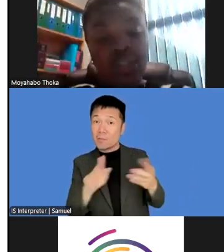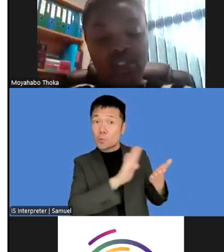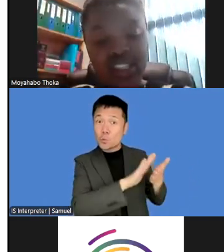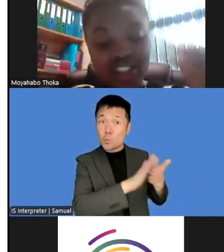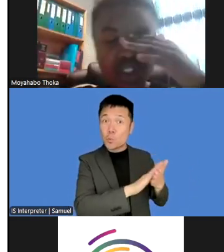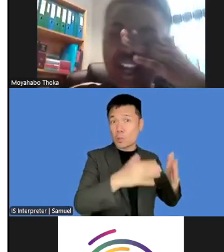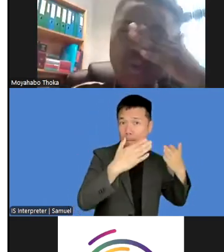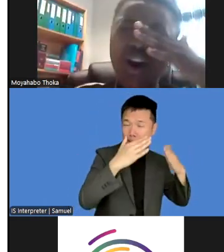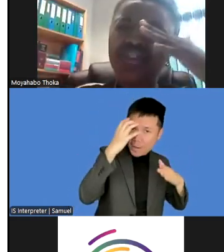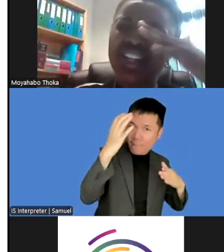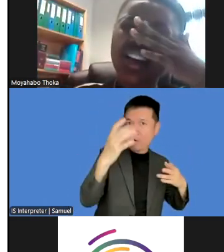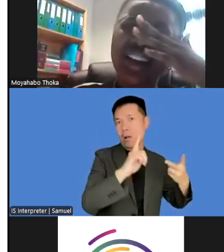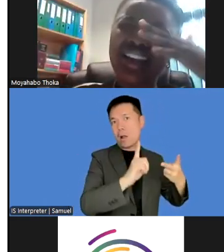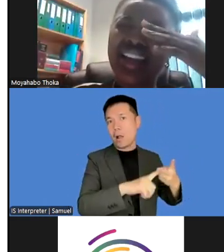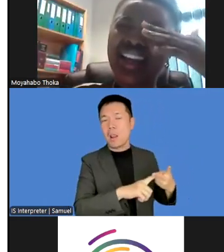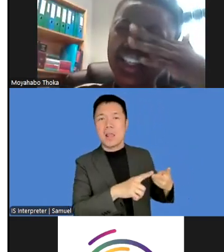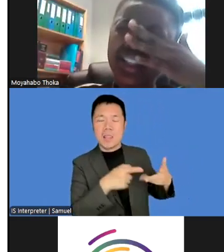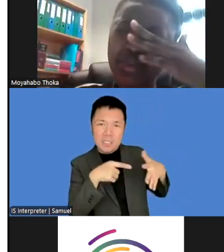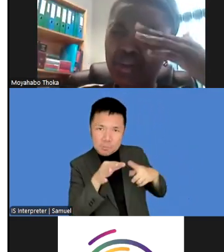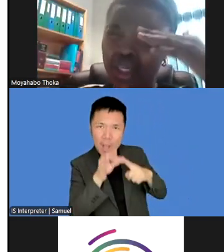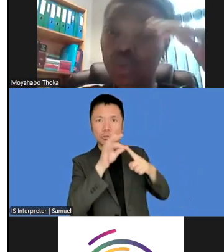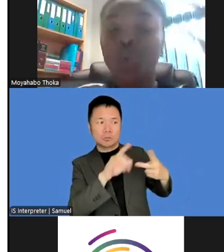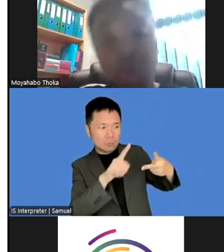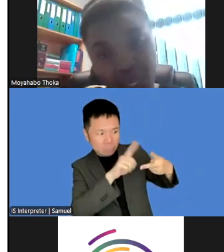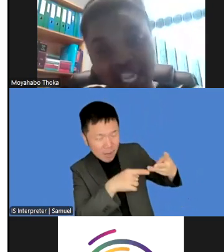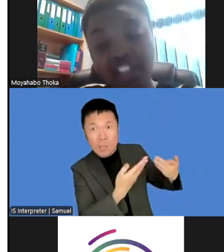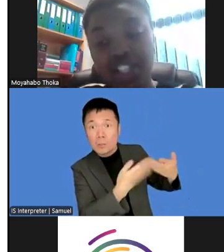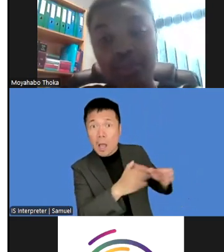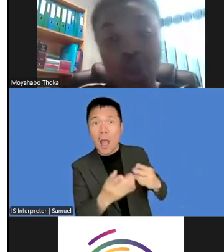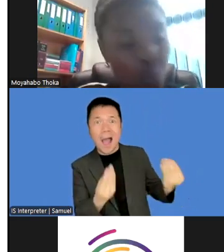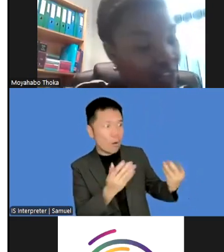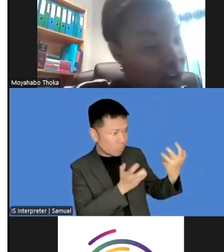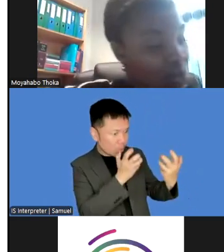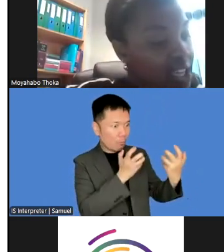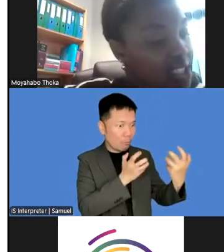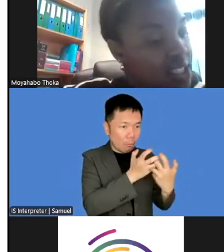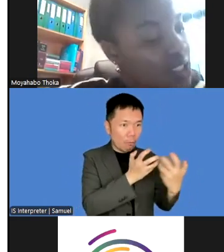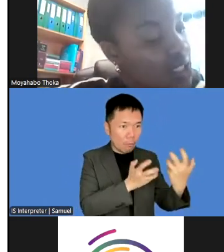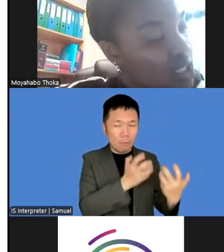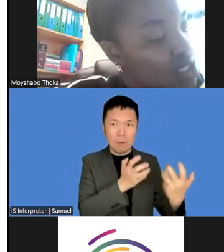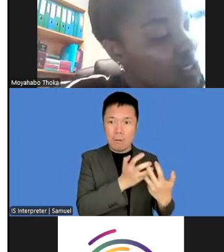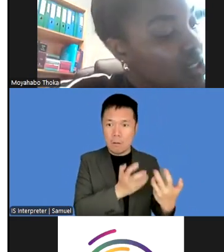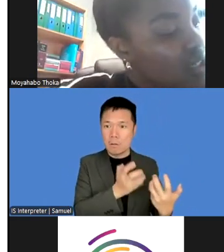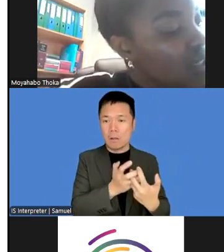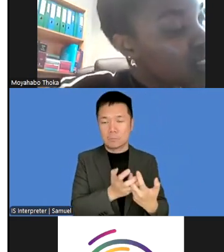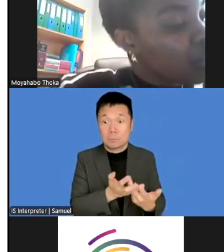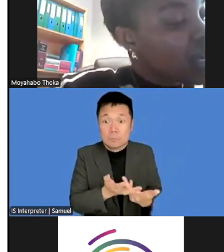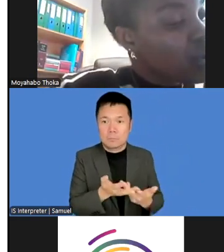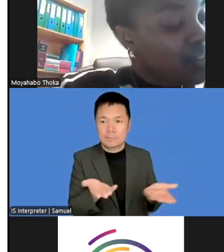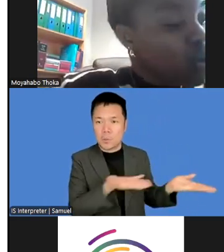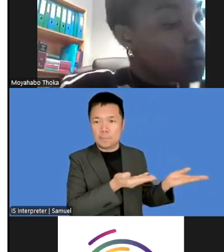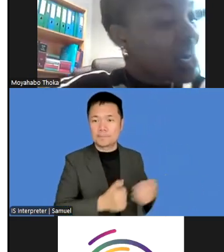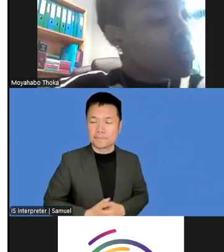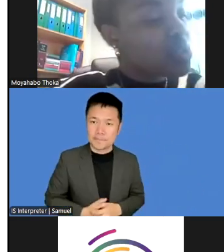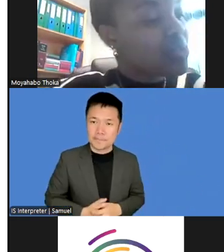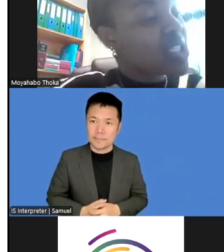So the Center for Child Law, after engaging the department, so we engaged them, we found that, Sabiha, you'll